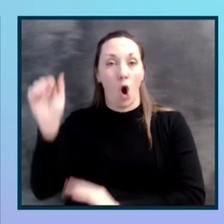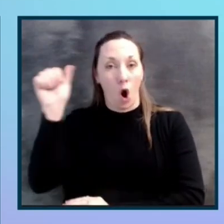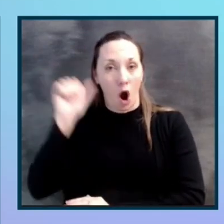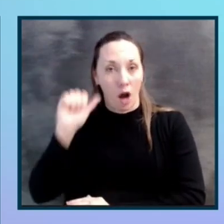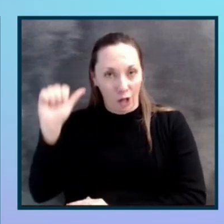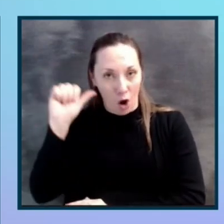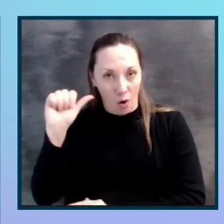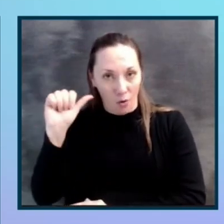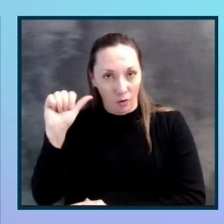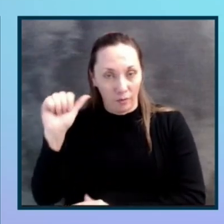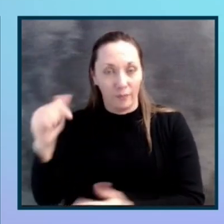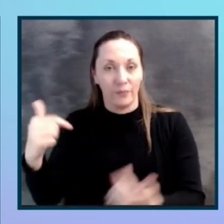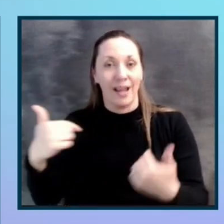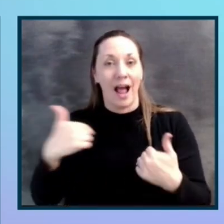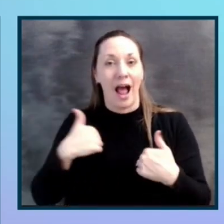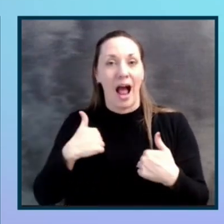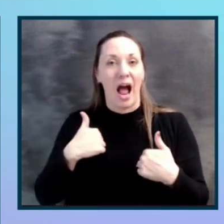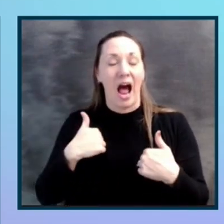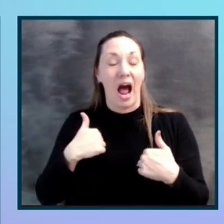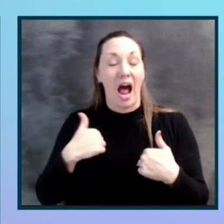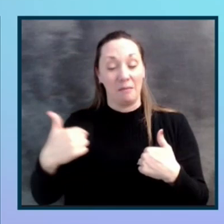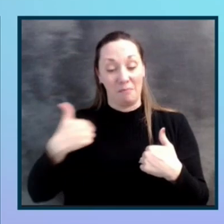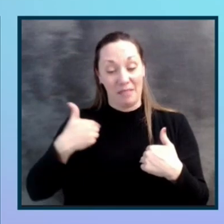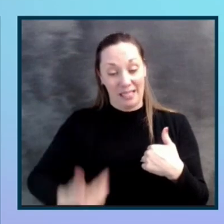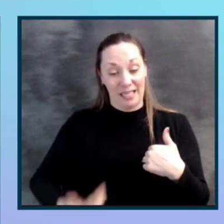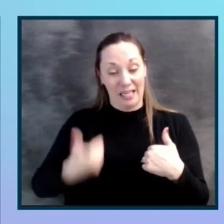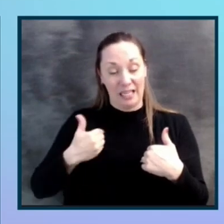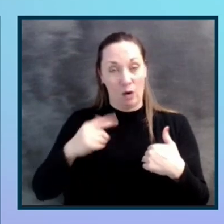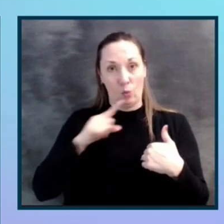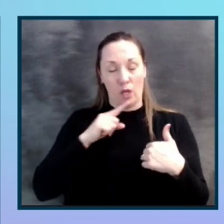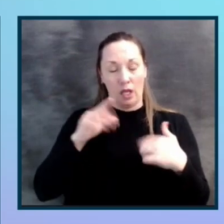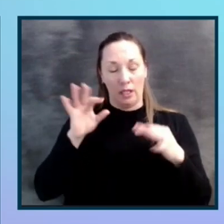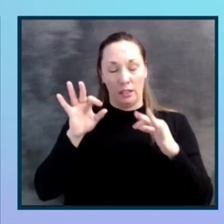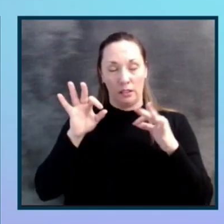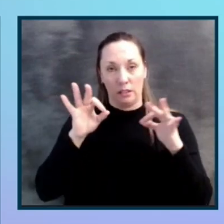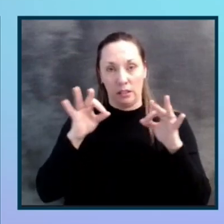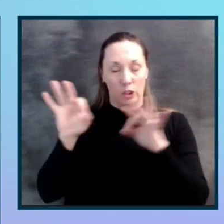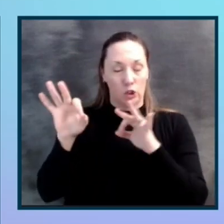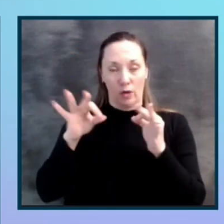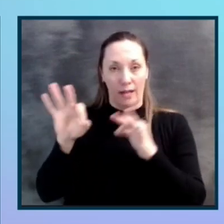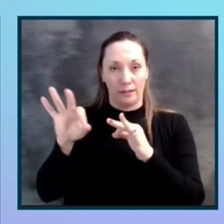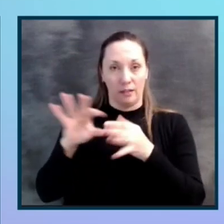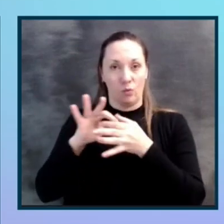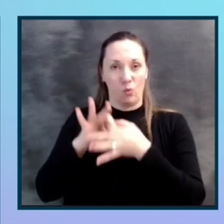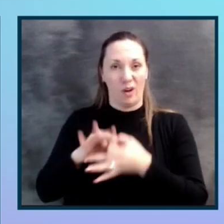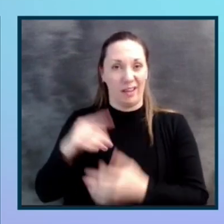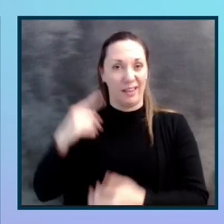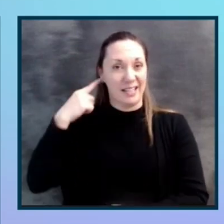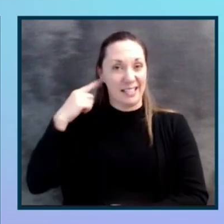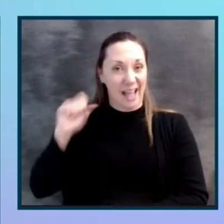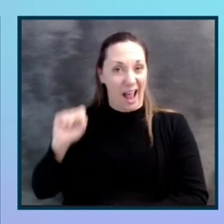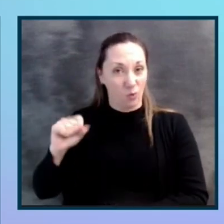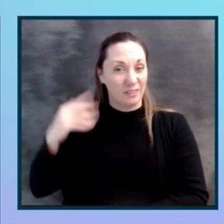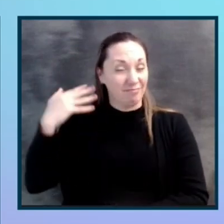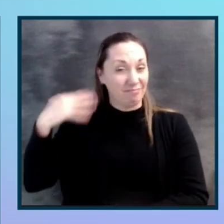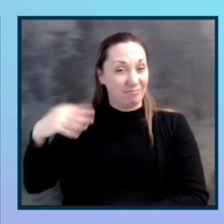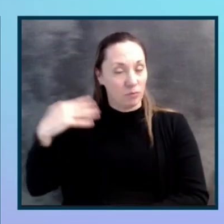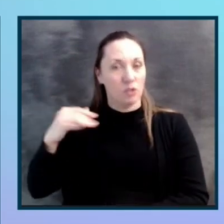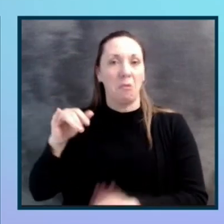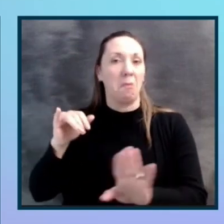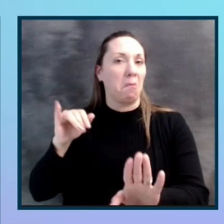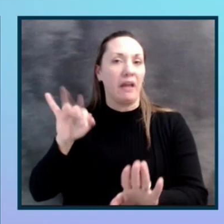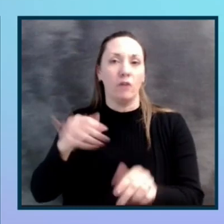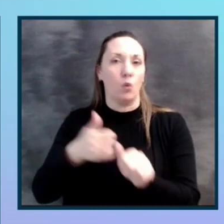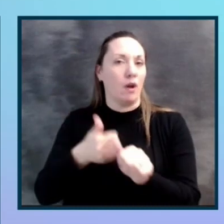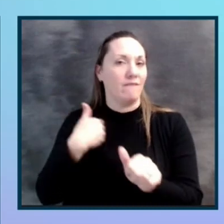I get really, really distracted by sounds. So I absolutely, if you can just avoid having sounds